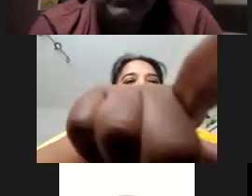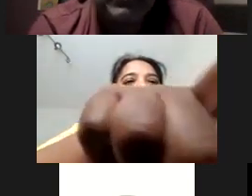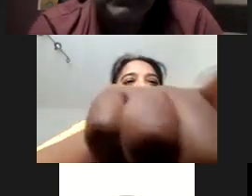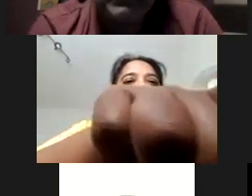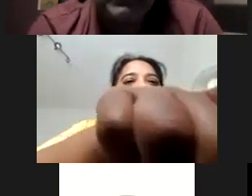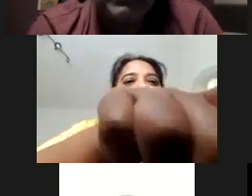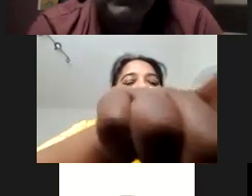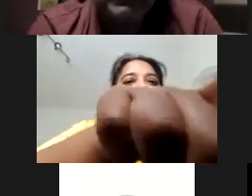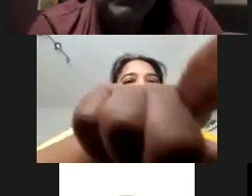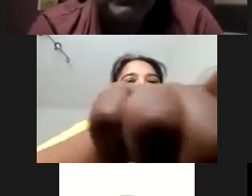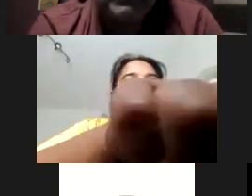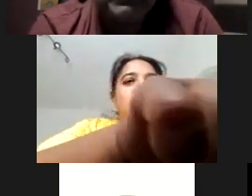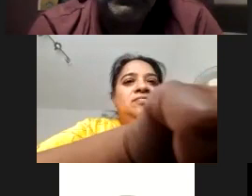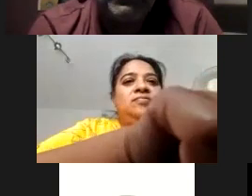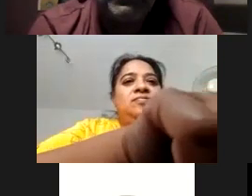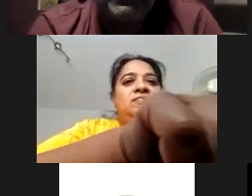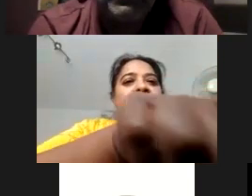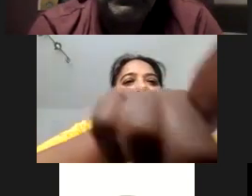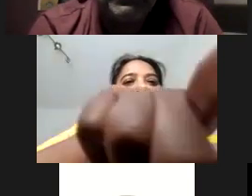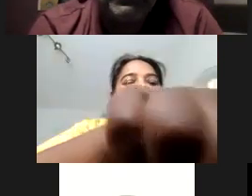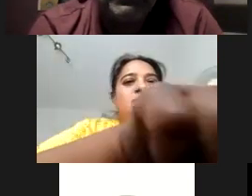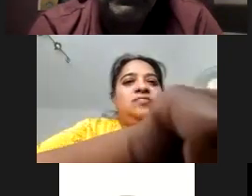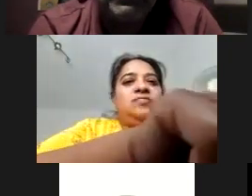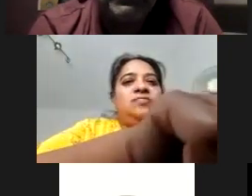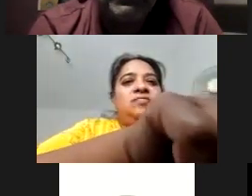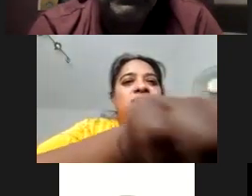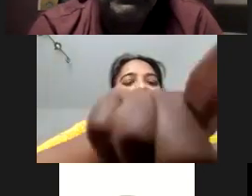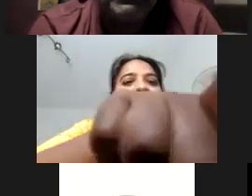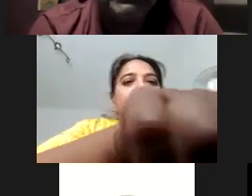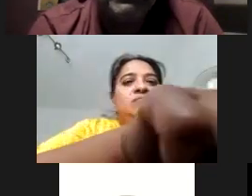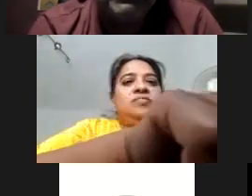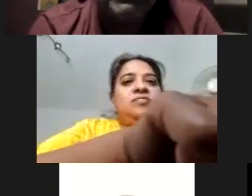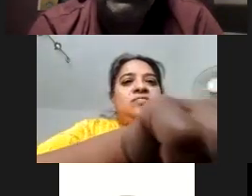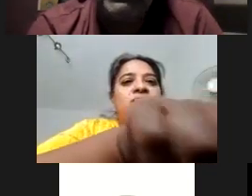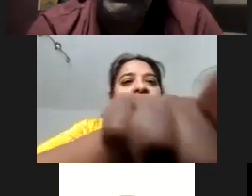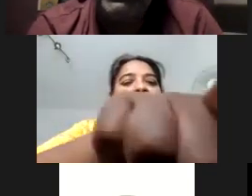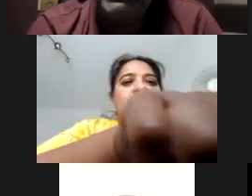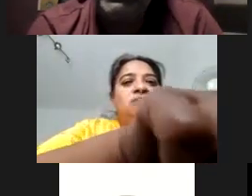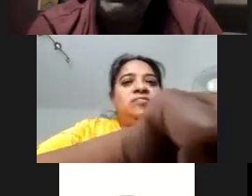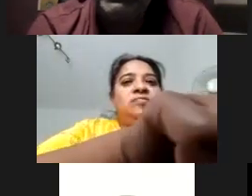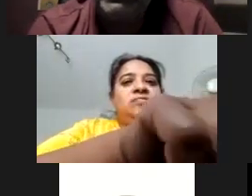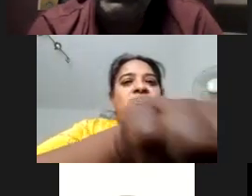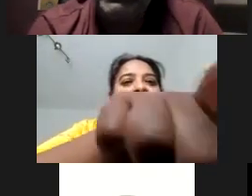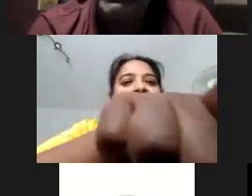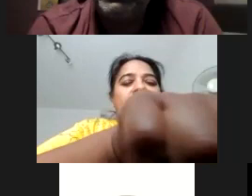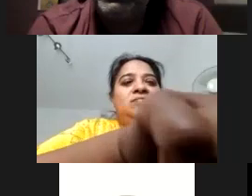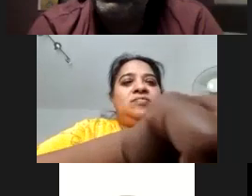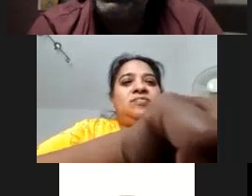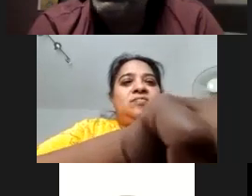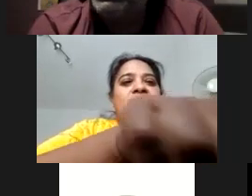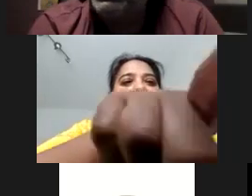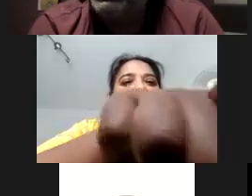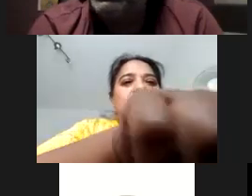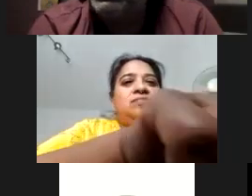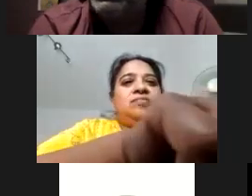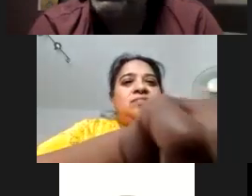of sex or of a number of the protected characteristics. And therefore, I think what we have to say is that we